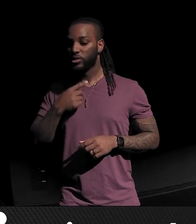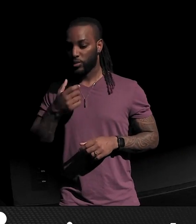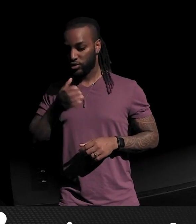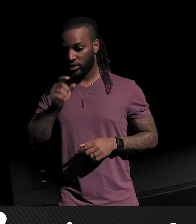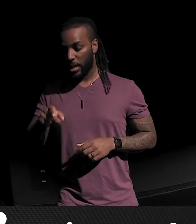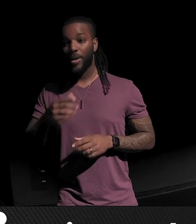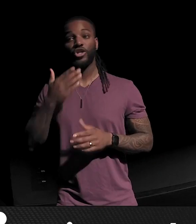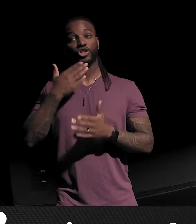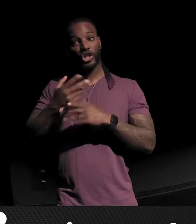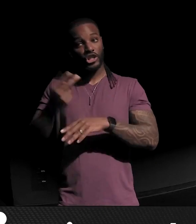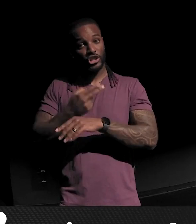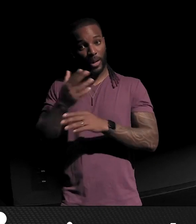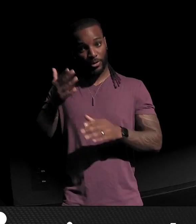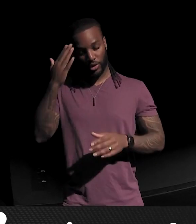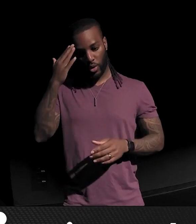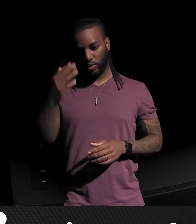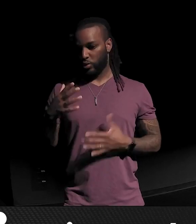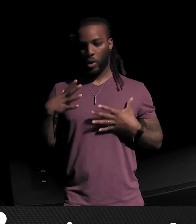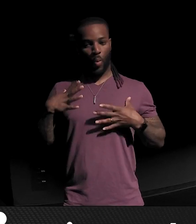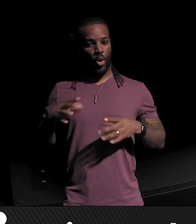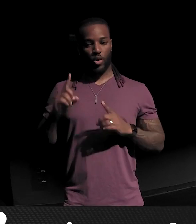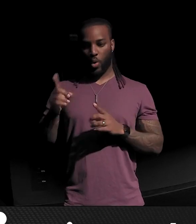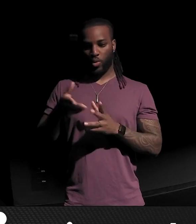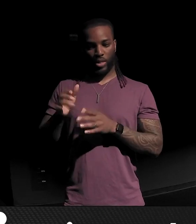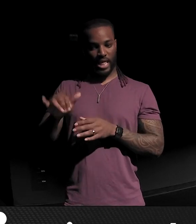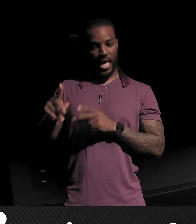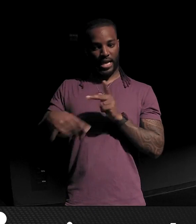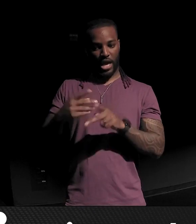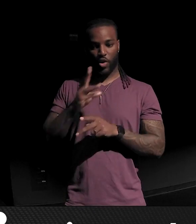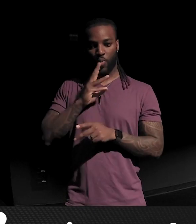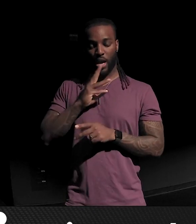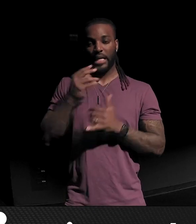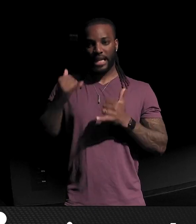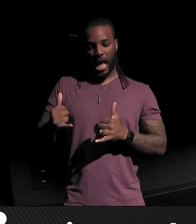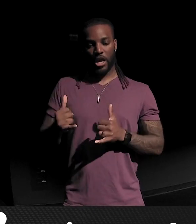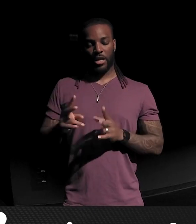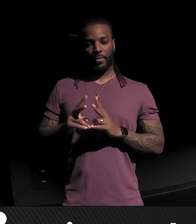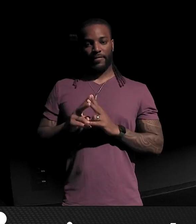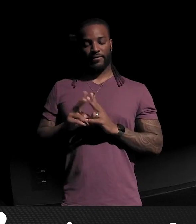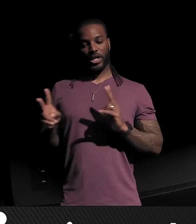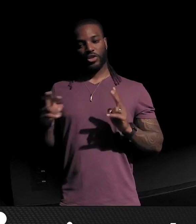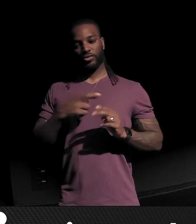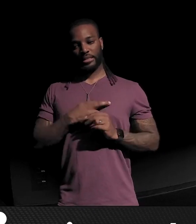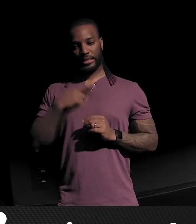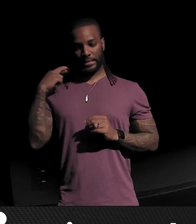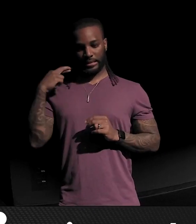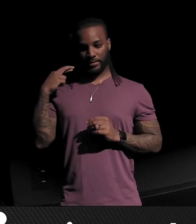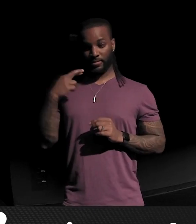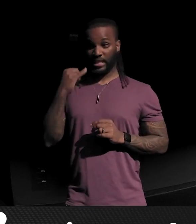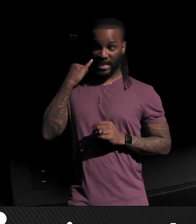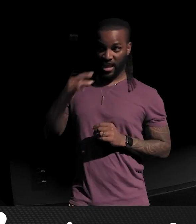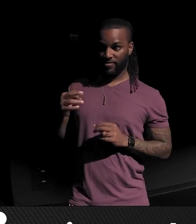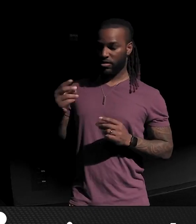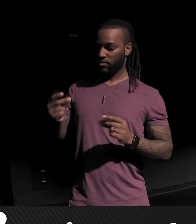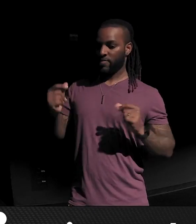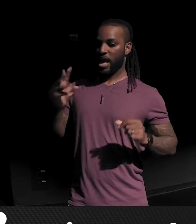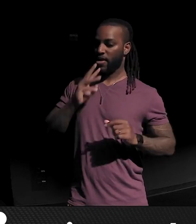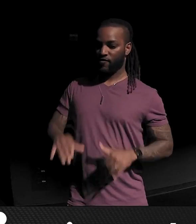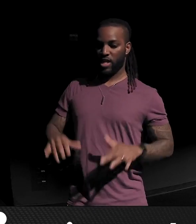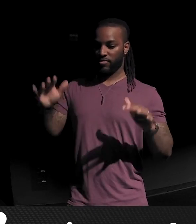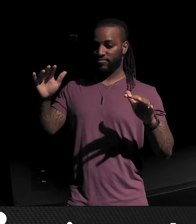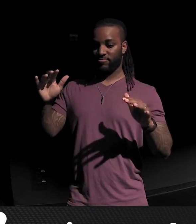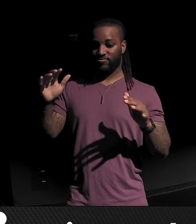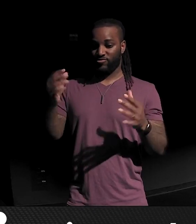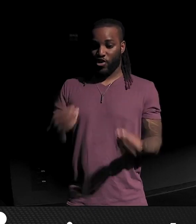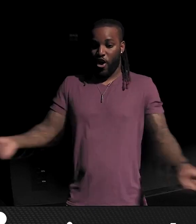knows you don't want to go to that kind of water, because then now you're in a very vulnerable position. And if there should be a flash flood, you're gone. And